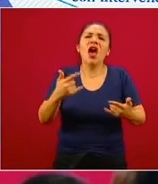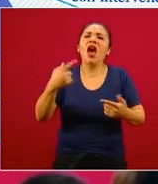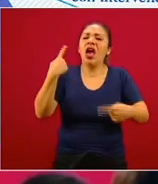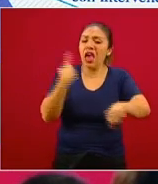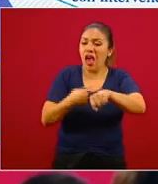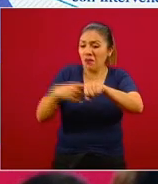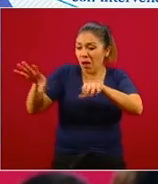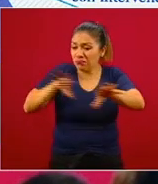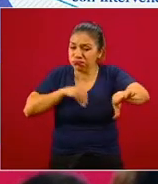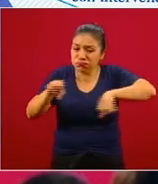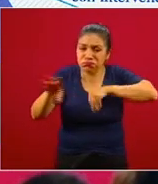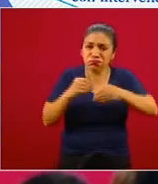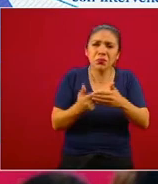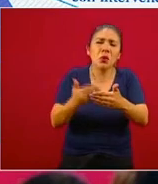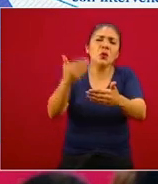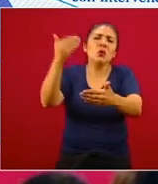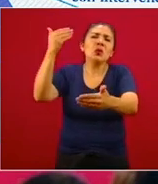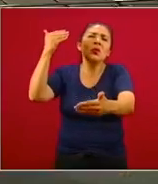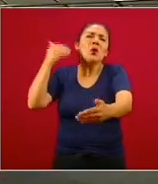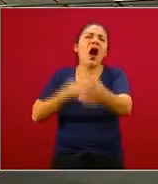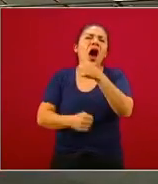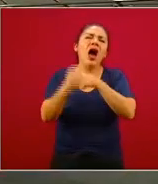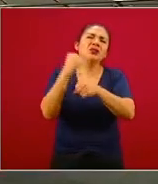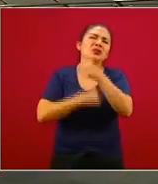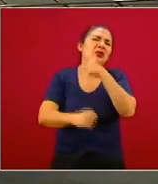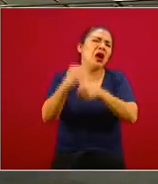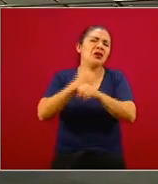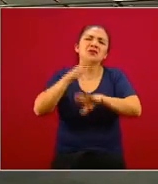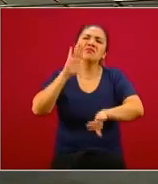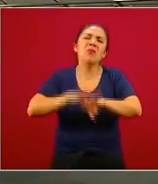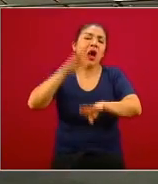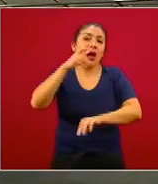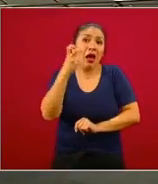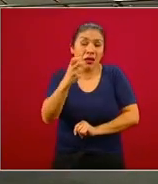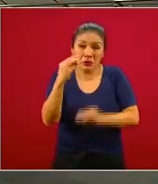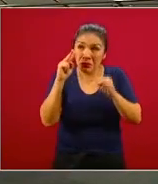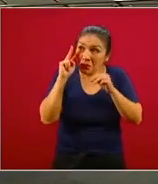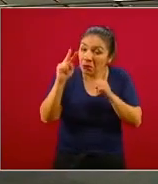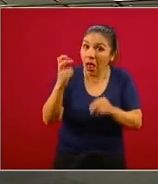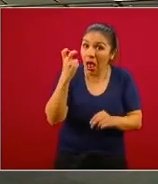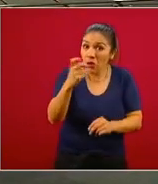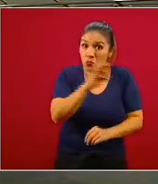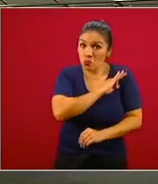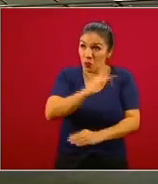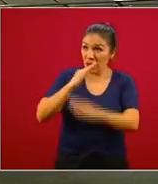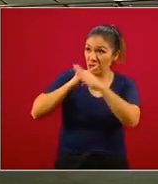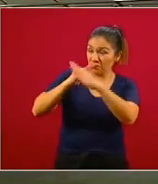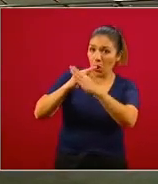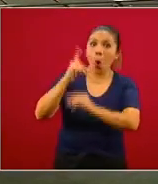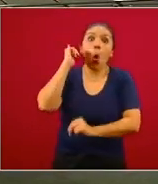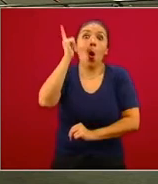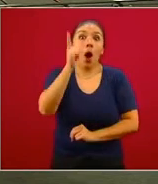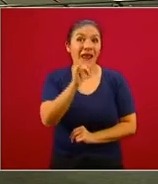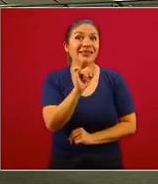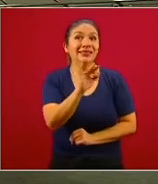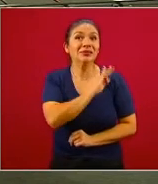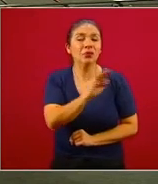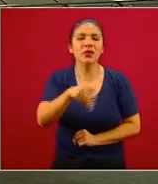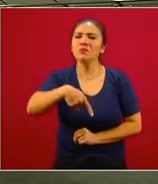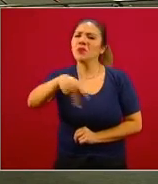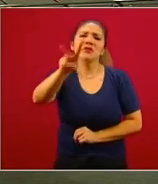be naive to think otherwise, because scientific and historical evidence have shown